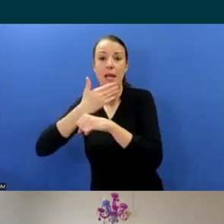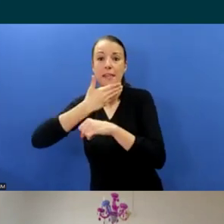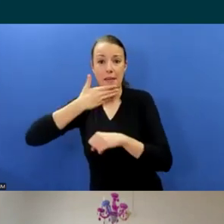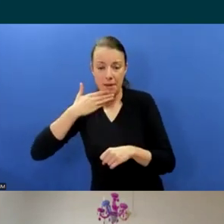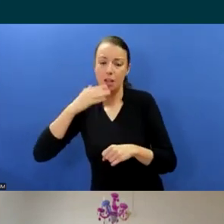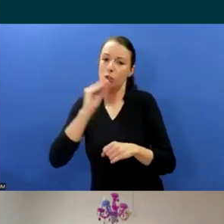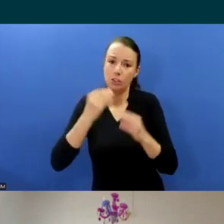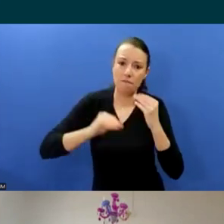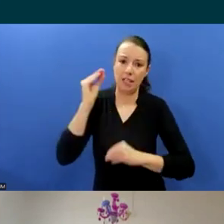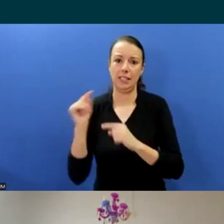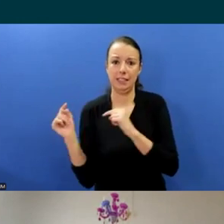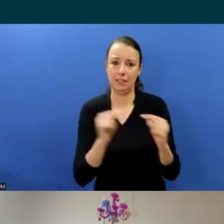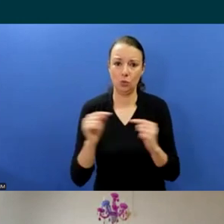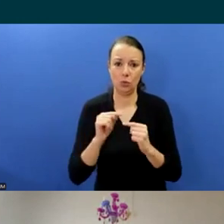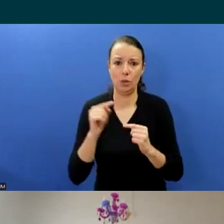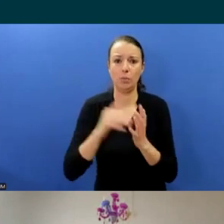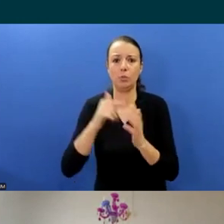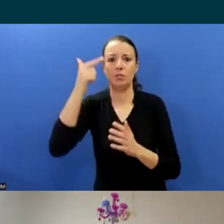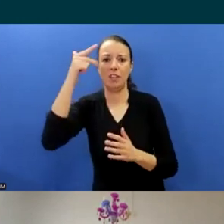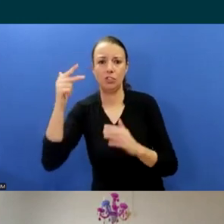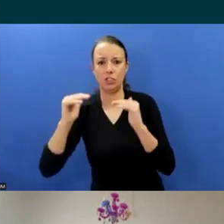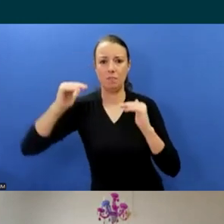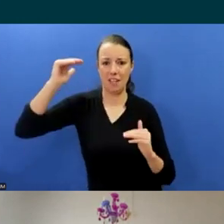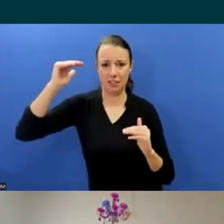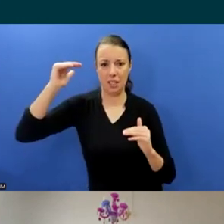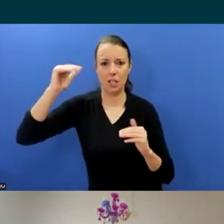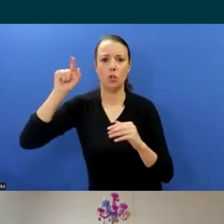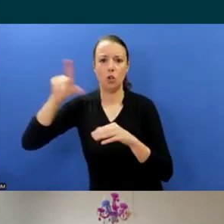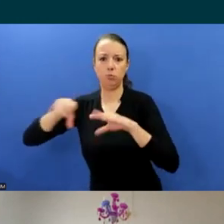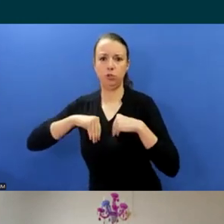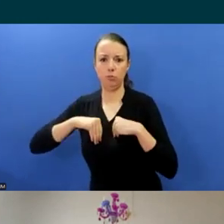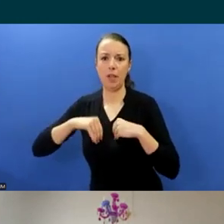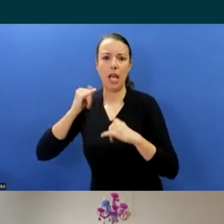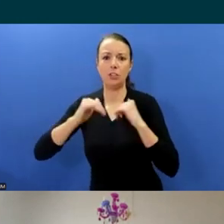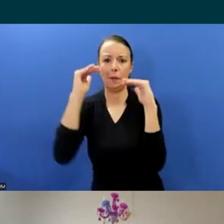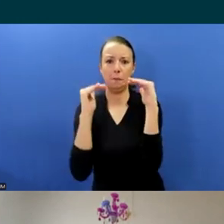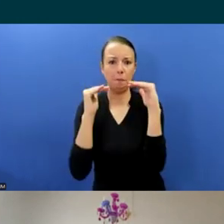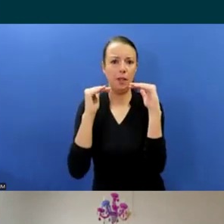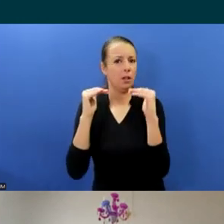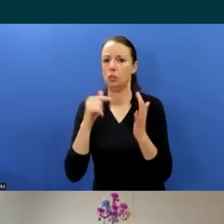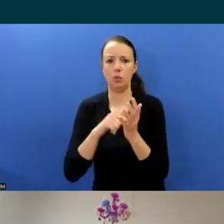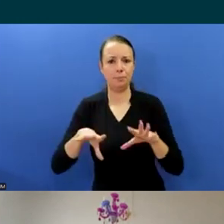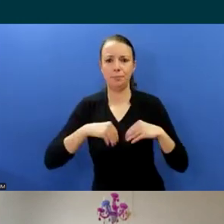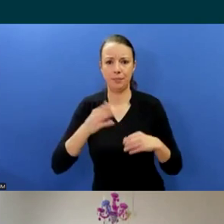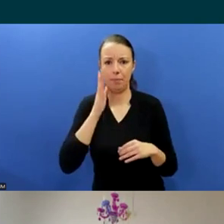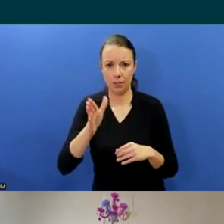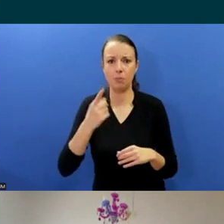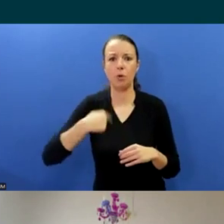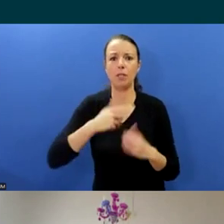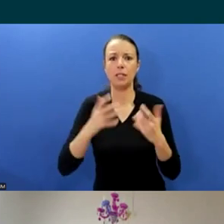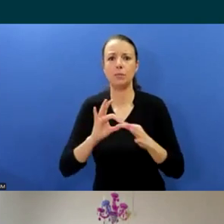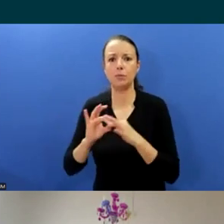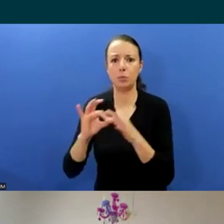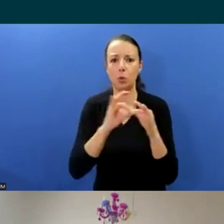a proposal. This is the second and most probably beginning of the third